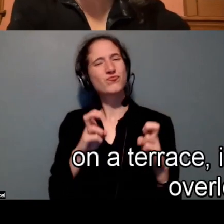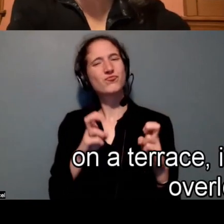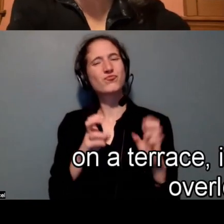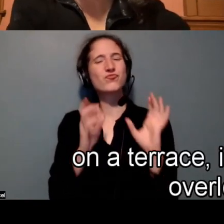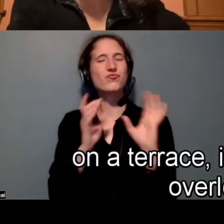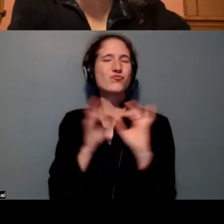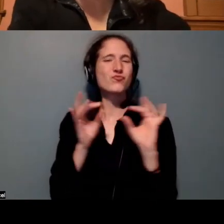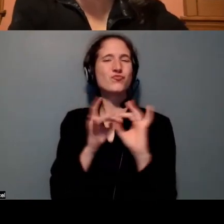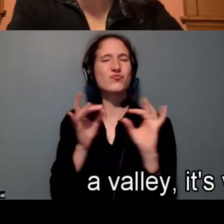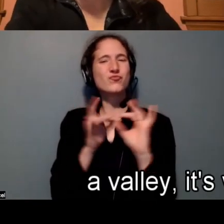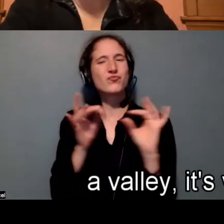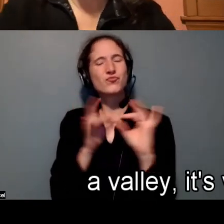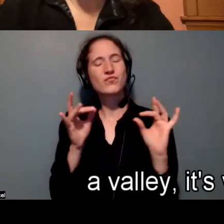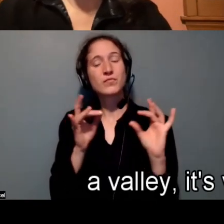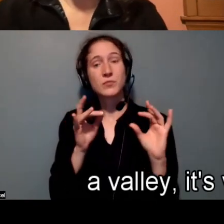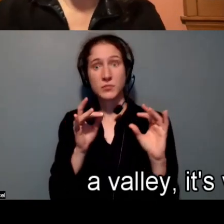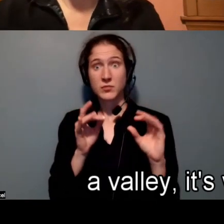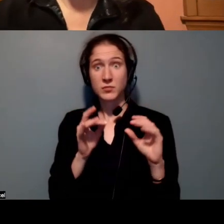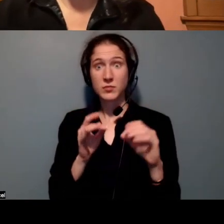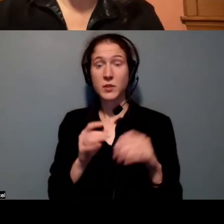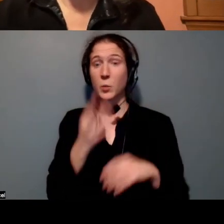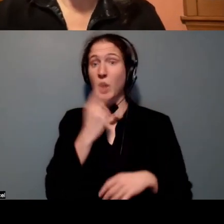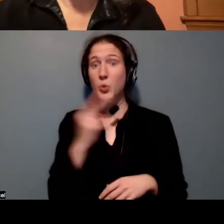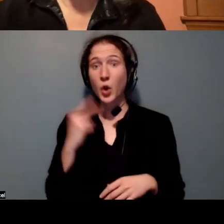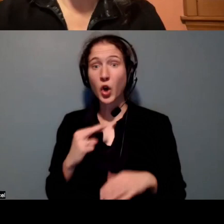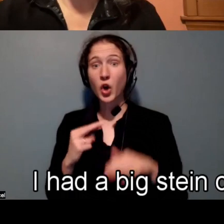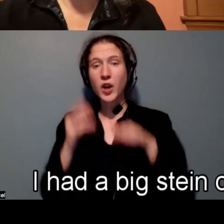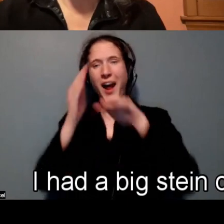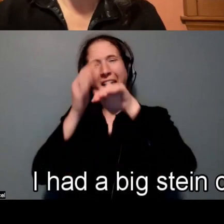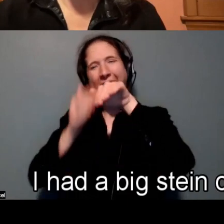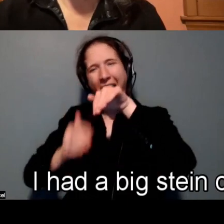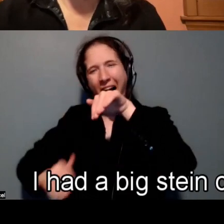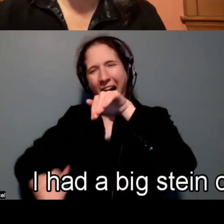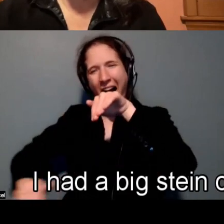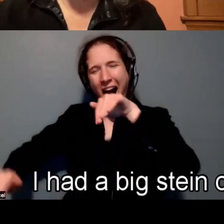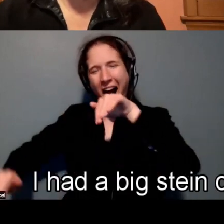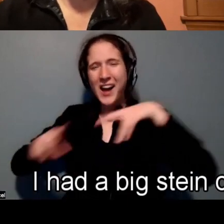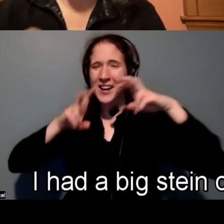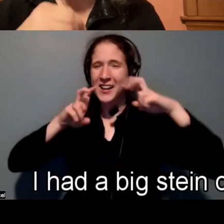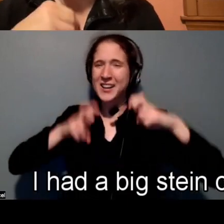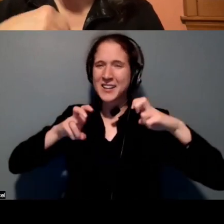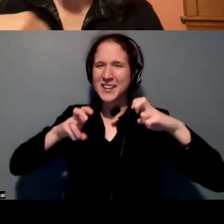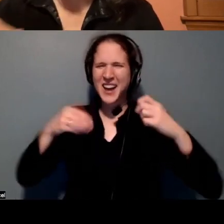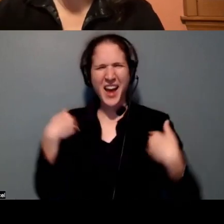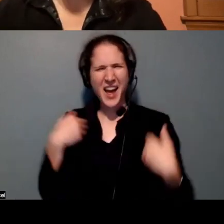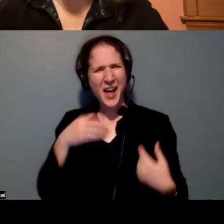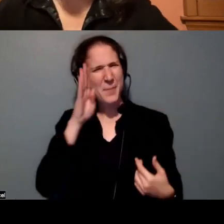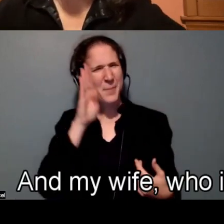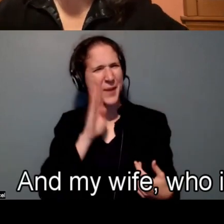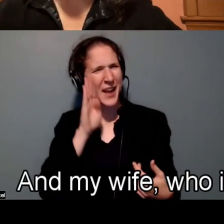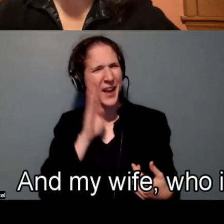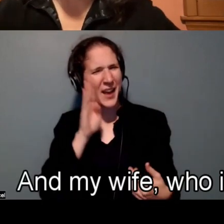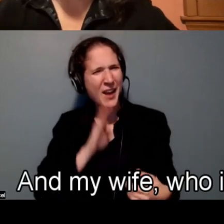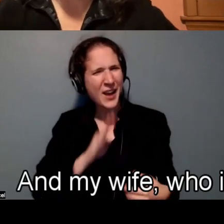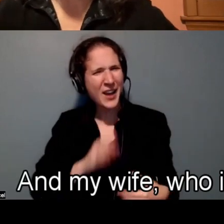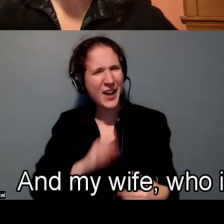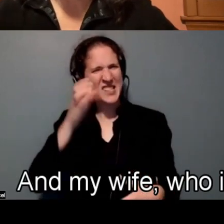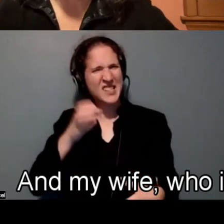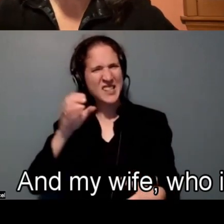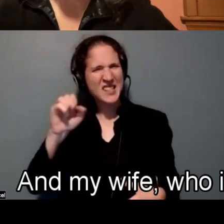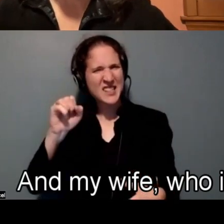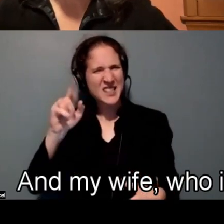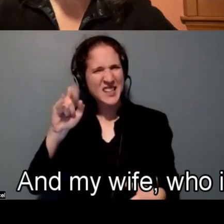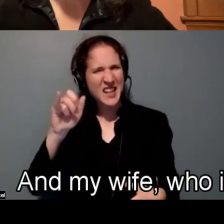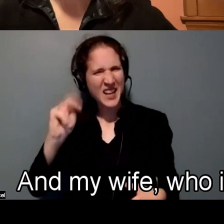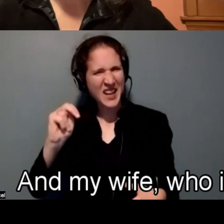in a restaurant overlooking a valley. It's very beautiful. I had a big stein of beer ready to go. And my wife, who is